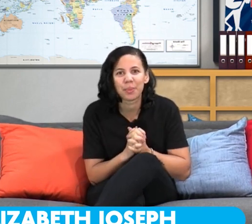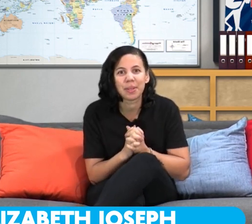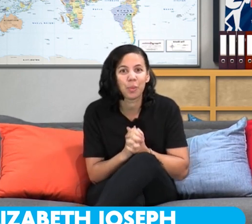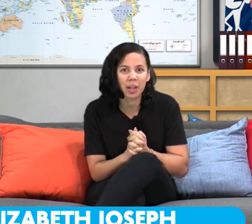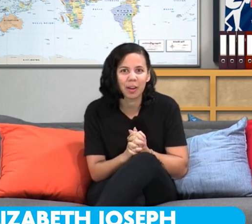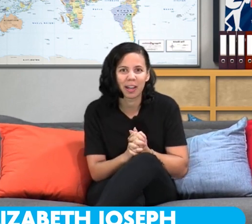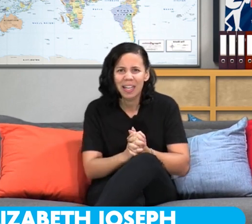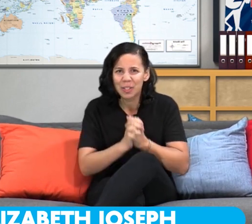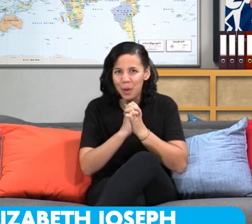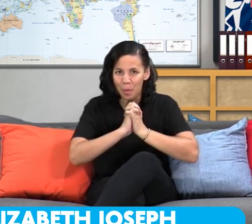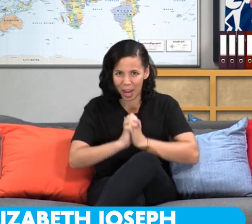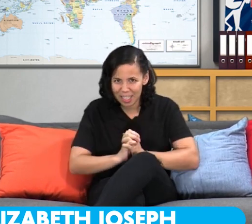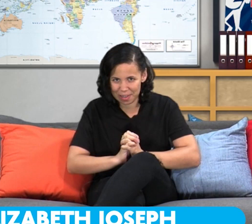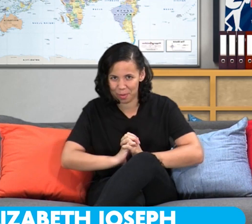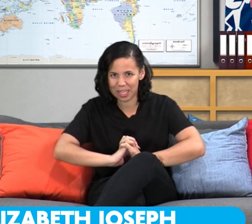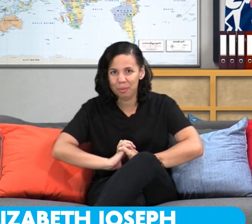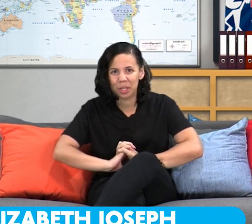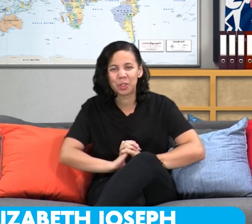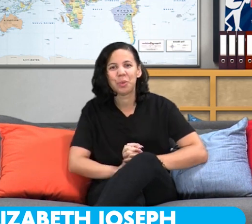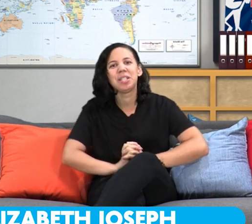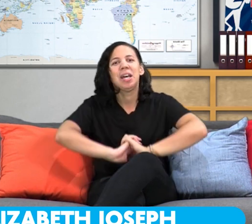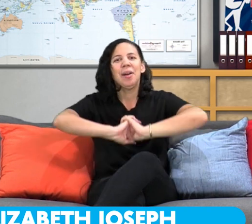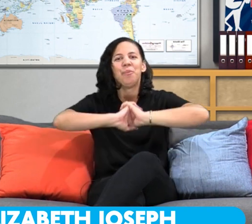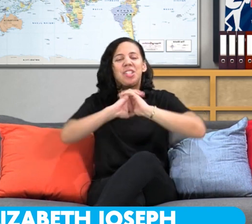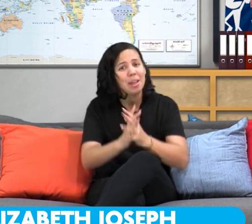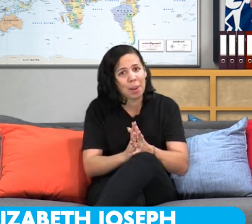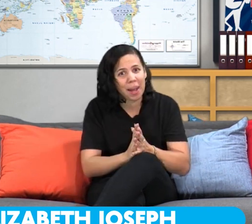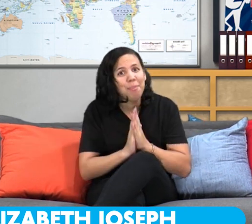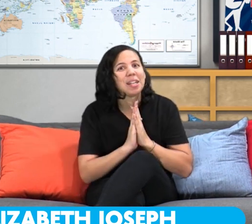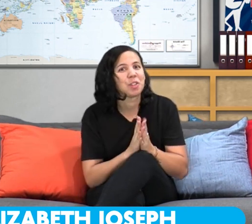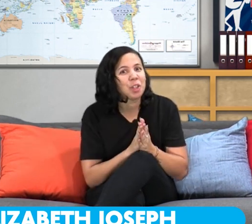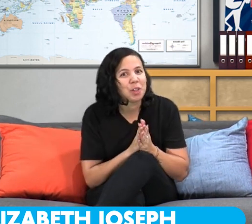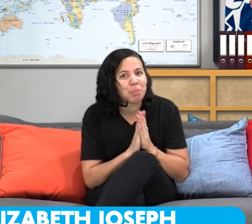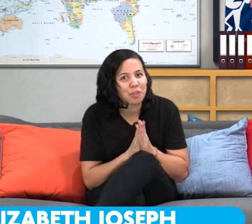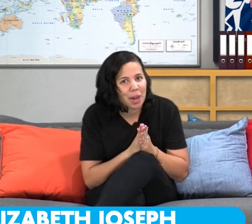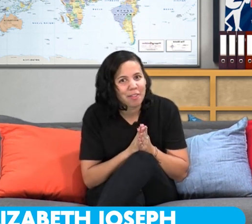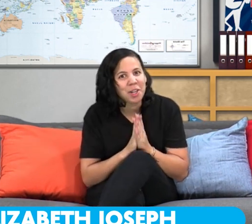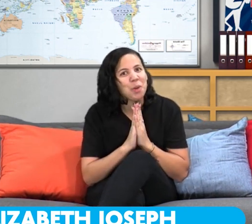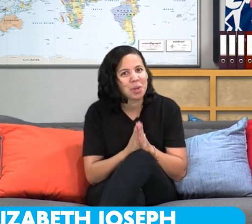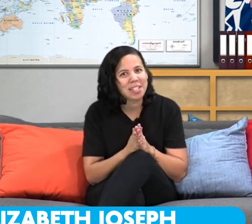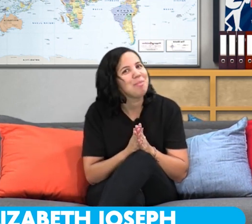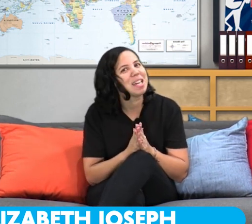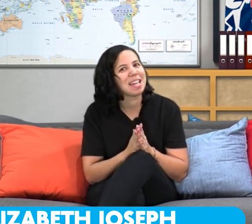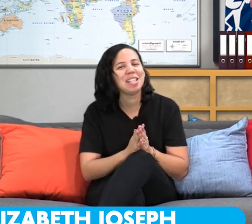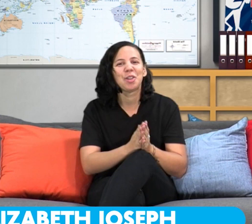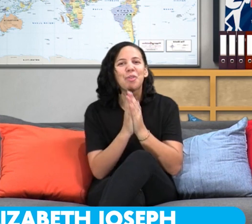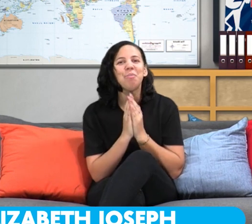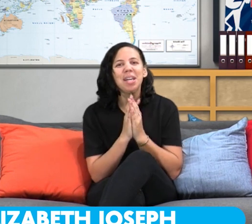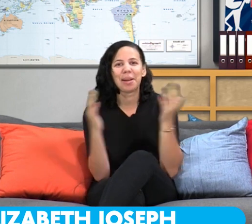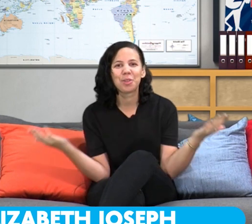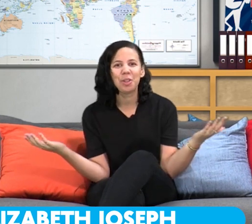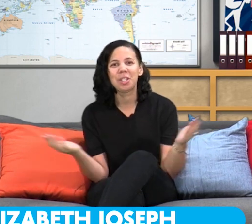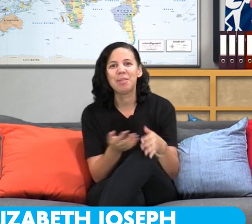that you guys are busy working on. So right now what I'm going to do is say bye-bye, but it's not going to be forever. You will see me again. So